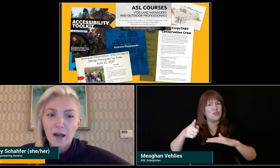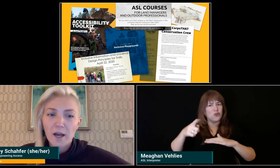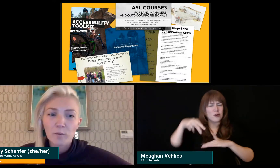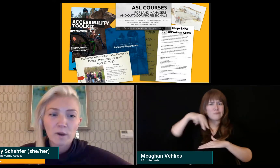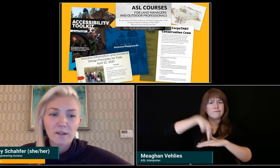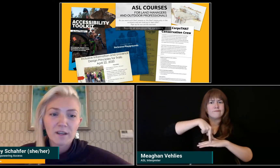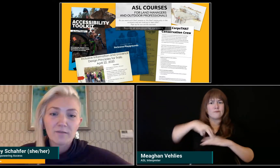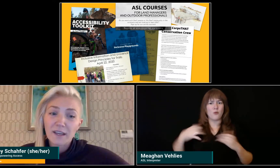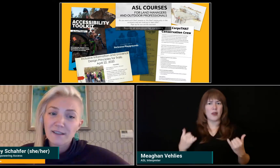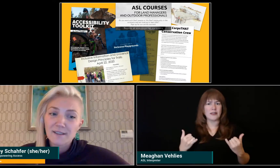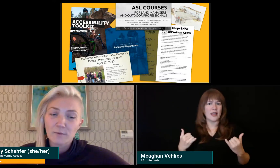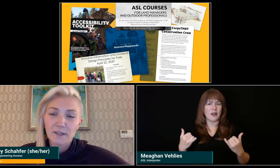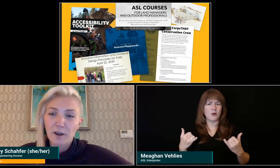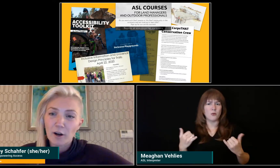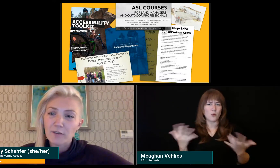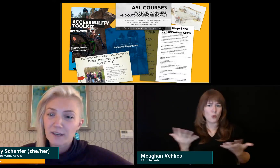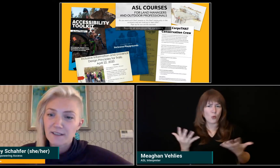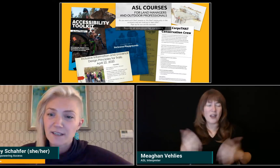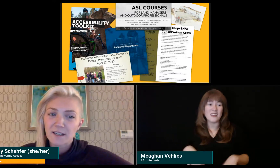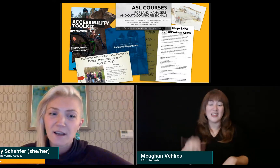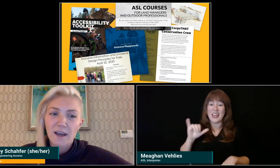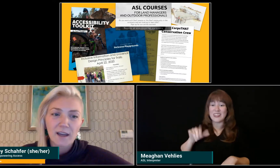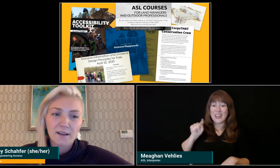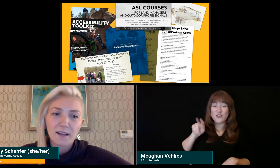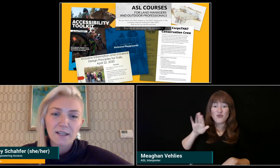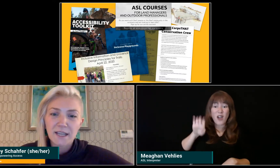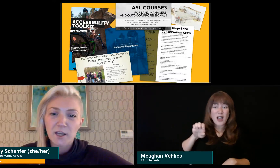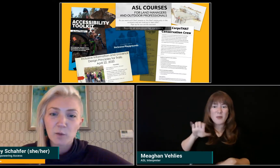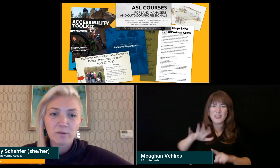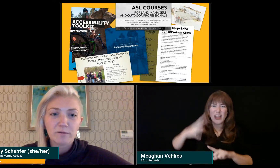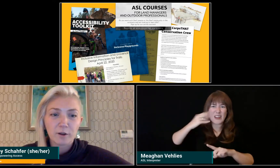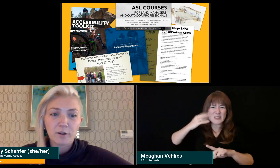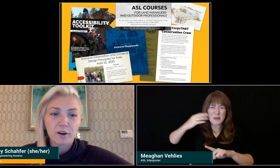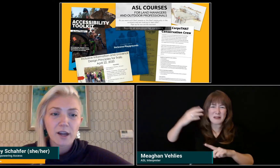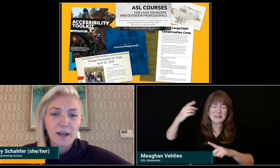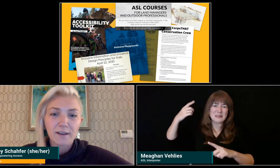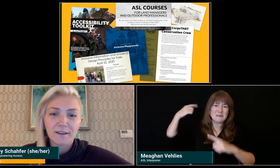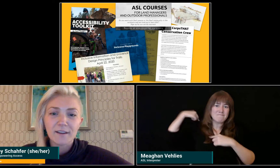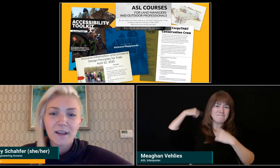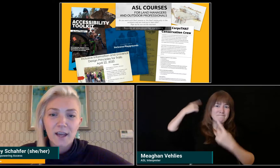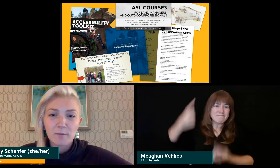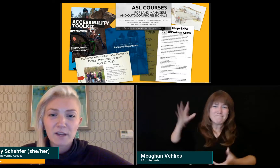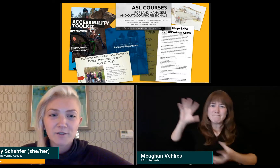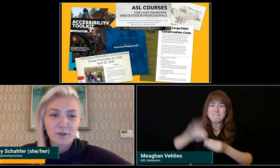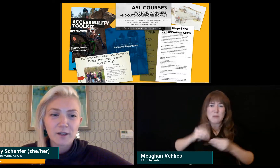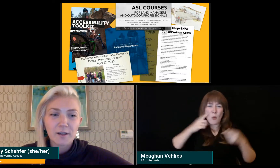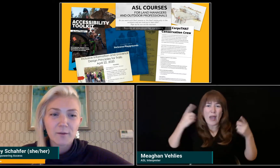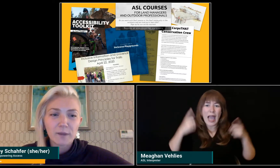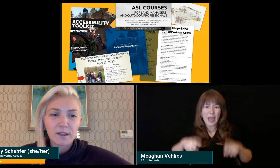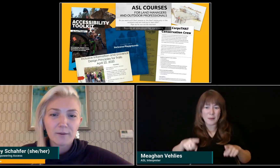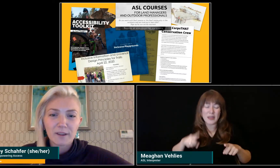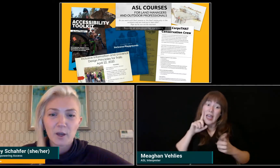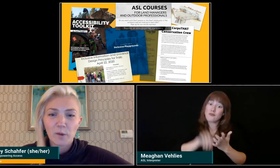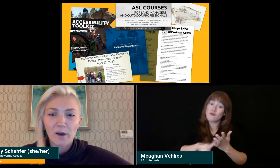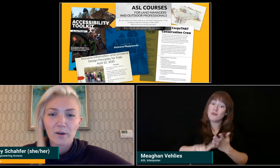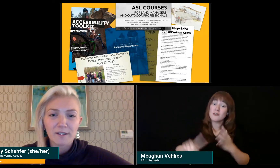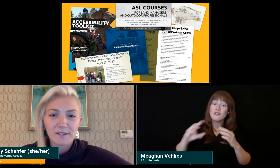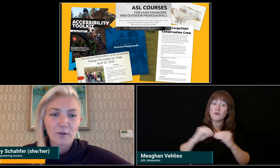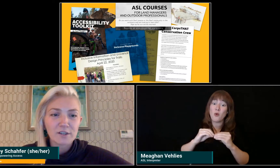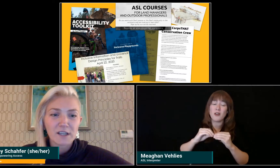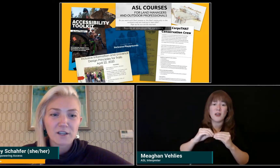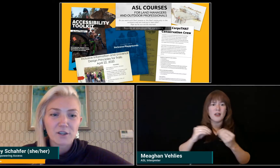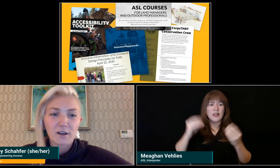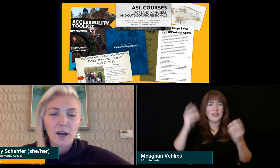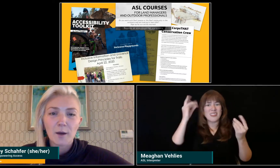that tribe, what they faced, what they are facing, and take it a bit further and make sure that we think about